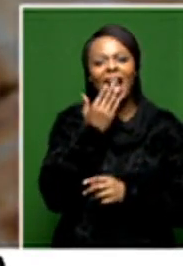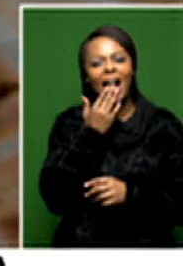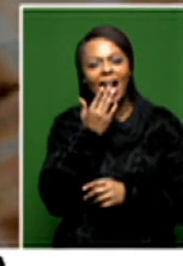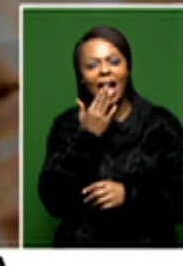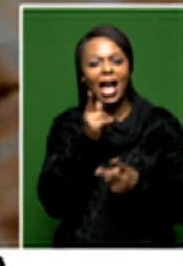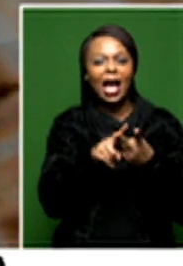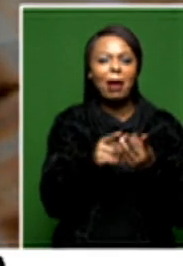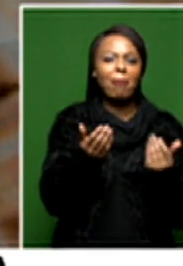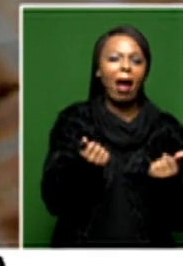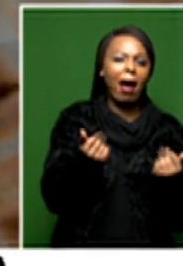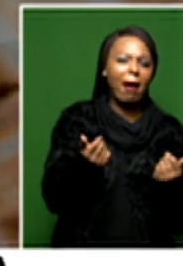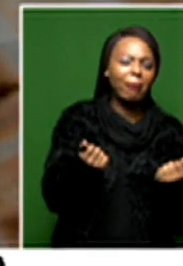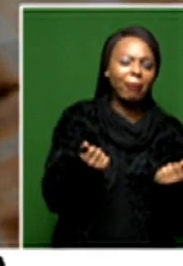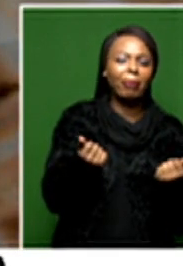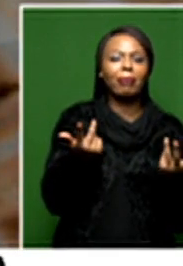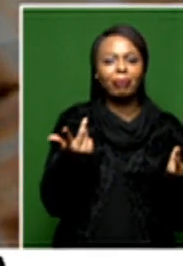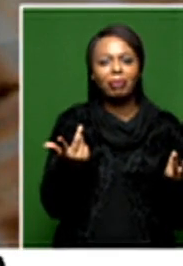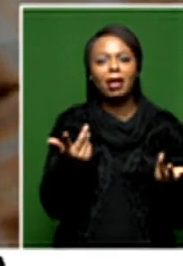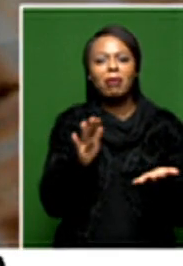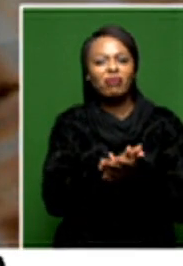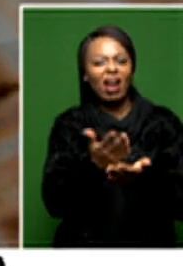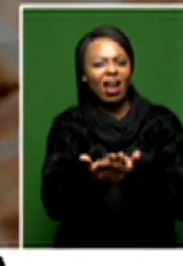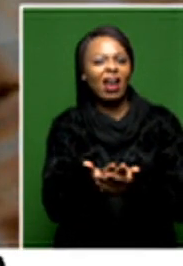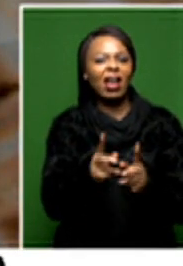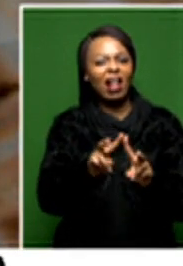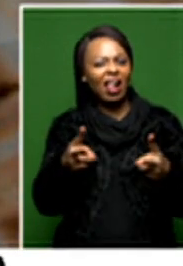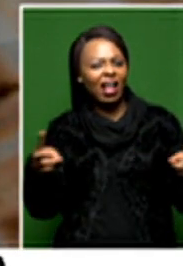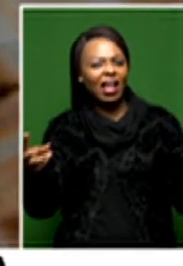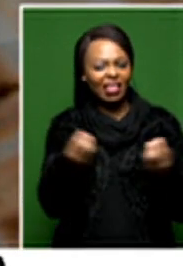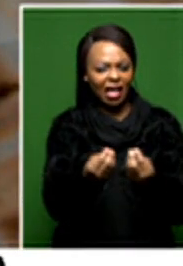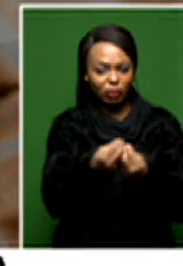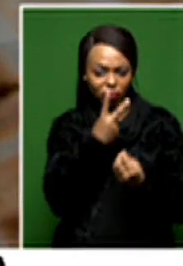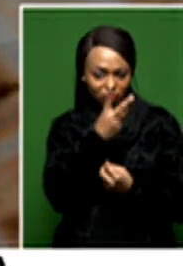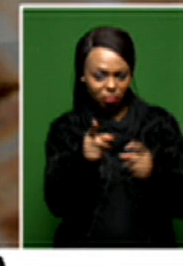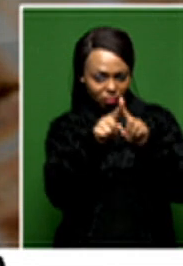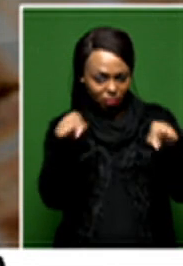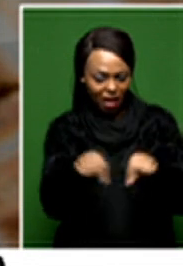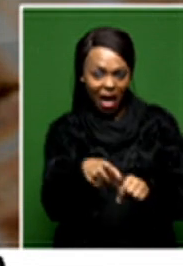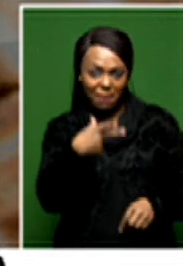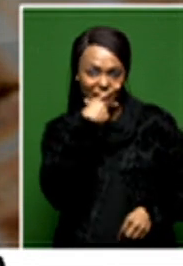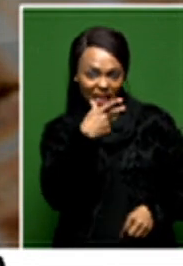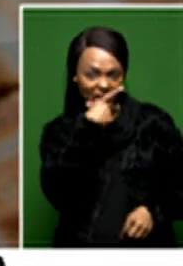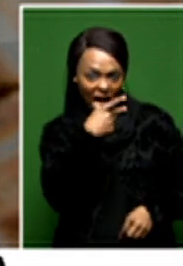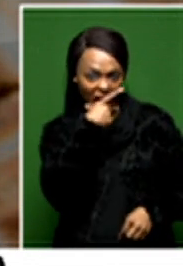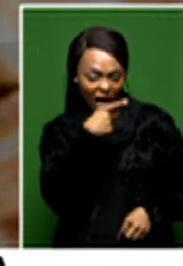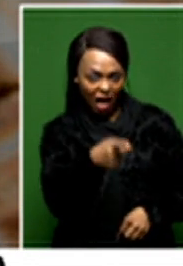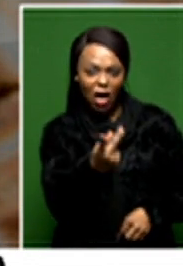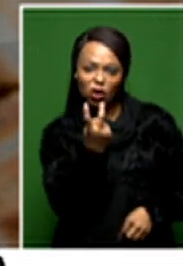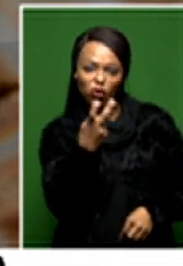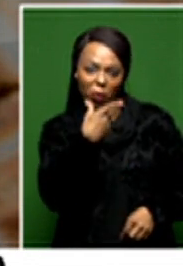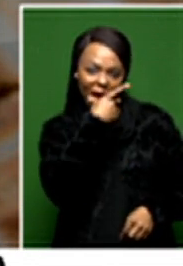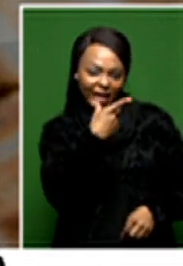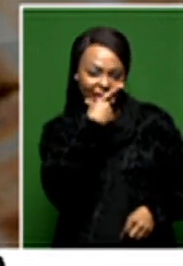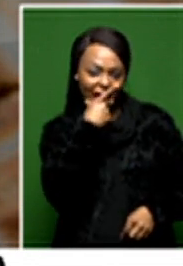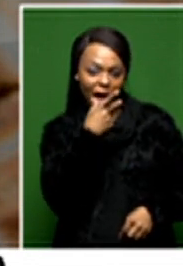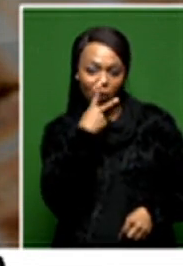putupap and a braaibroodjie, all the normal things there on the screen. Now you can see a pizza, so that's obviously 2 pizza bases